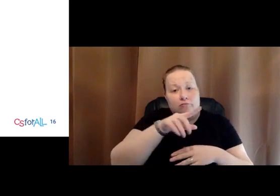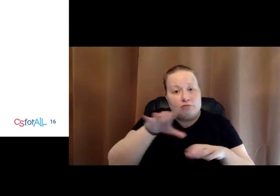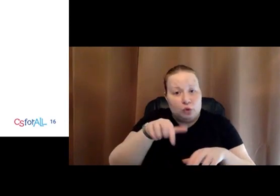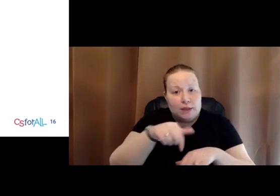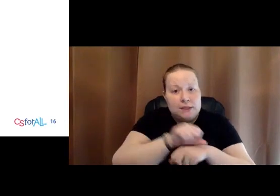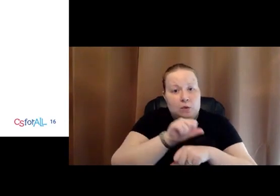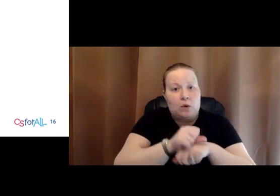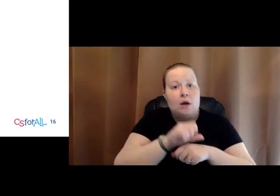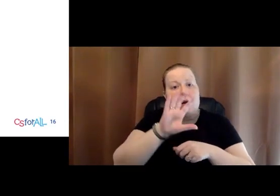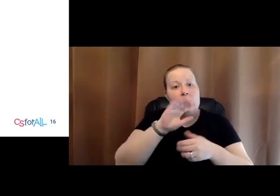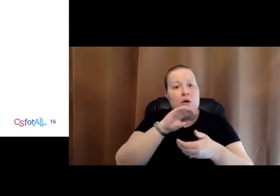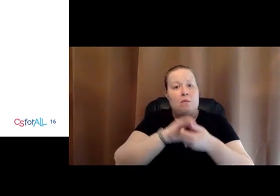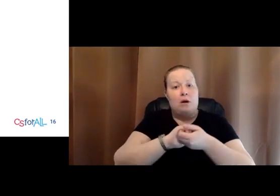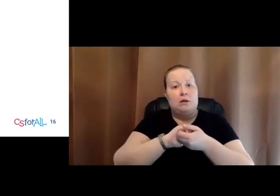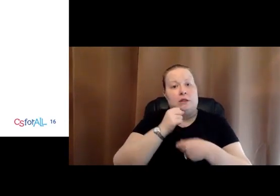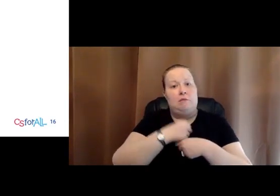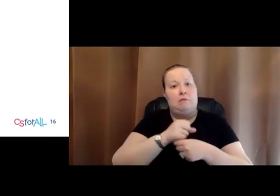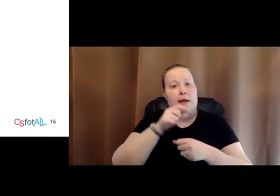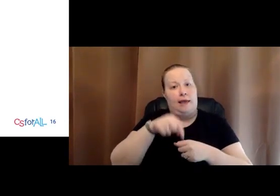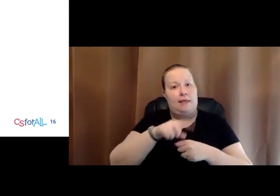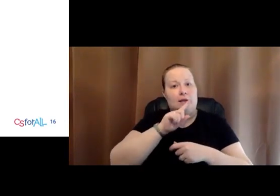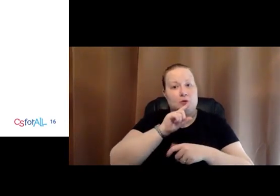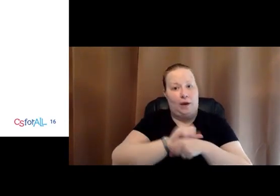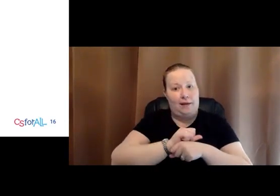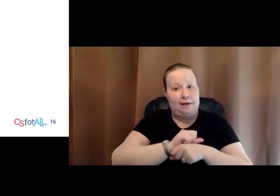us make this a reality. Thank you.